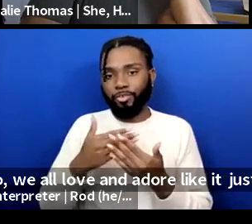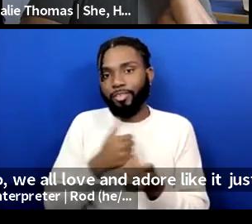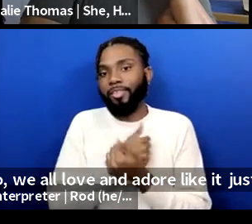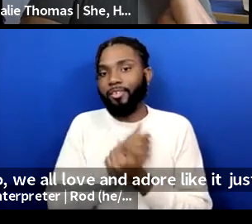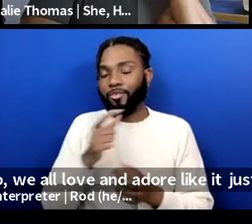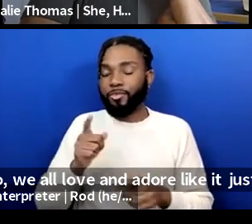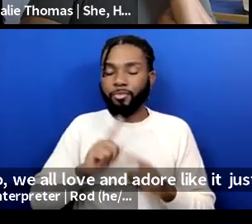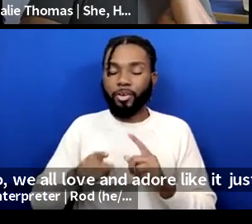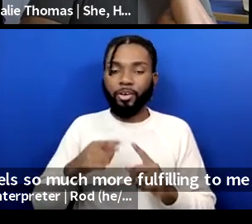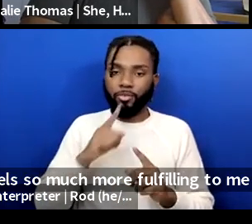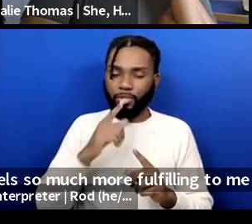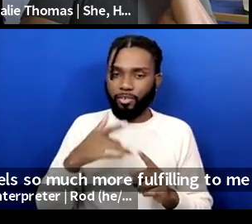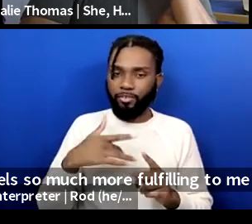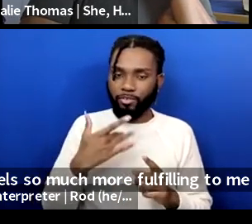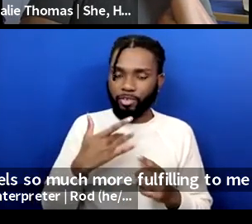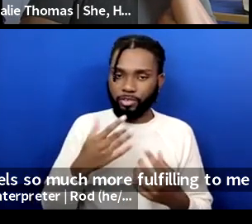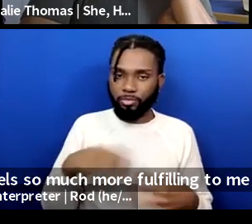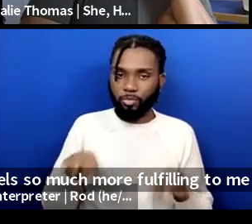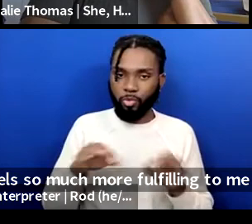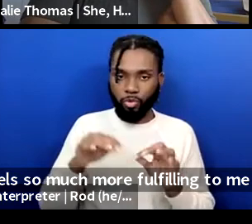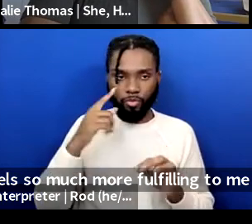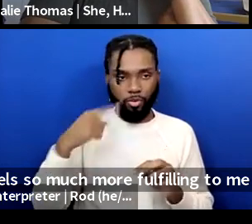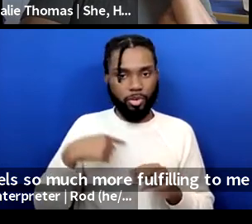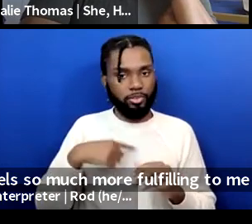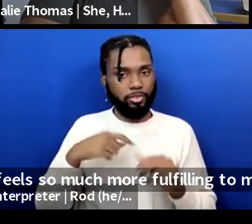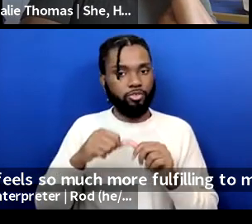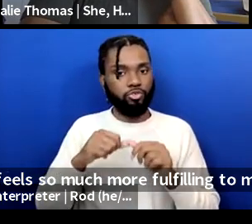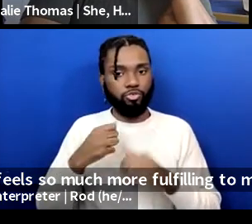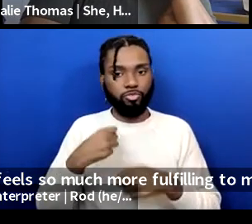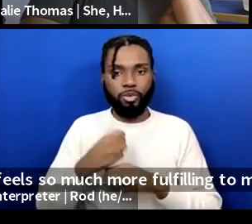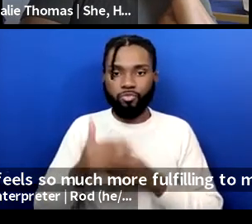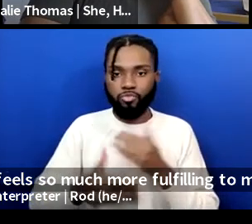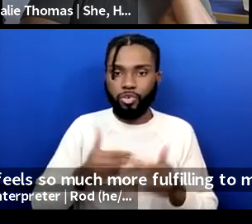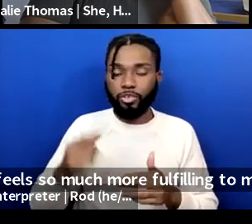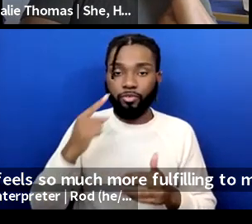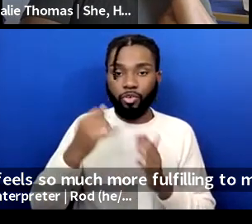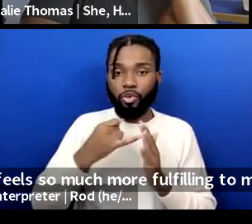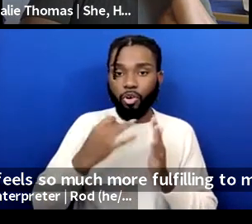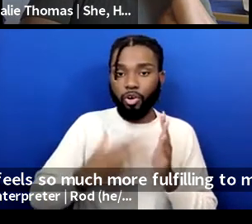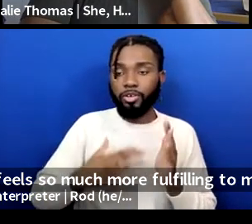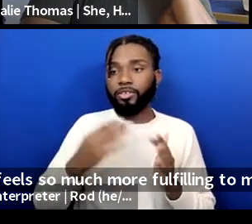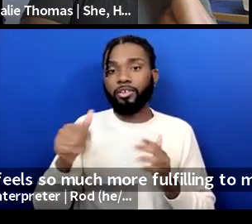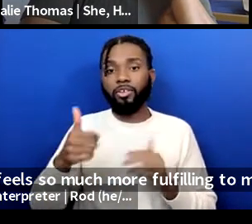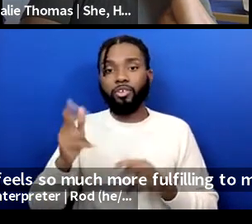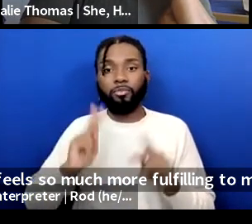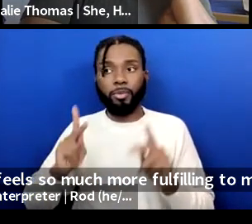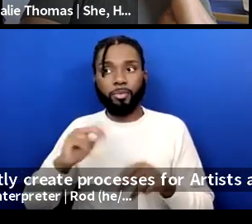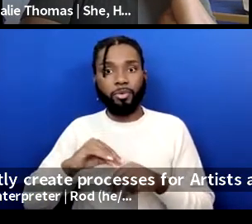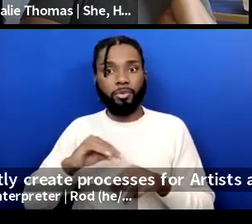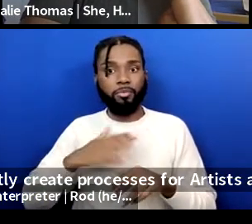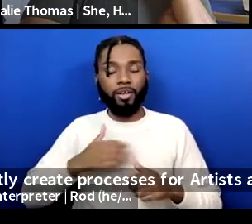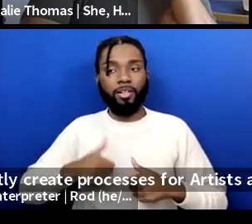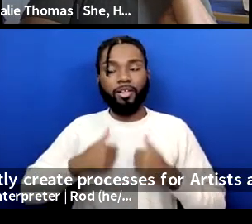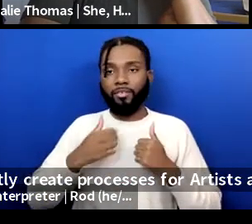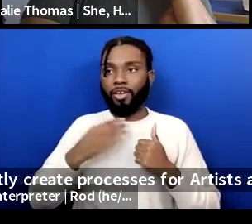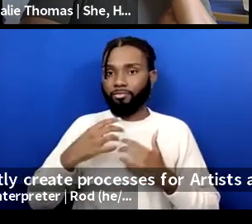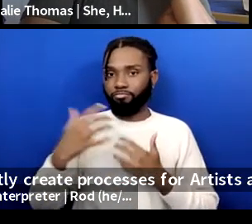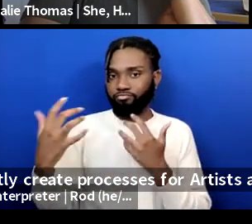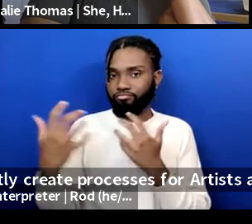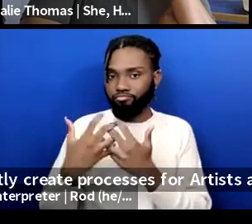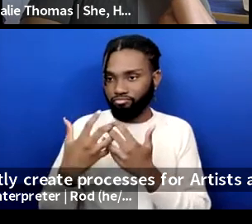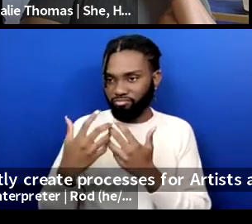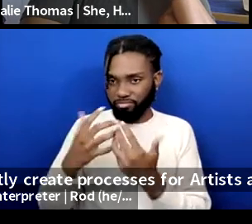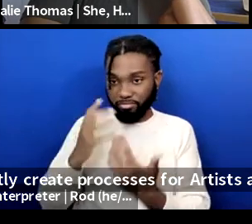to me to like consistently create processes for artists and people widely in my life that meet them where they're at and give